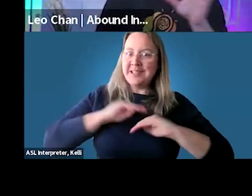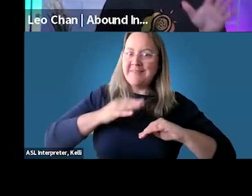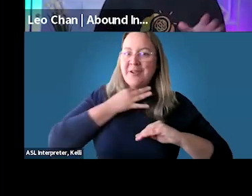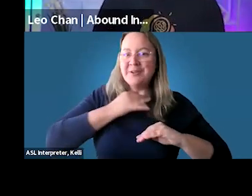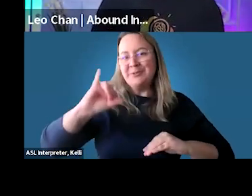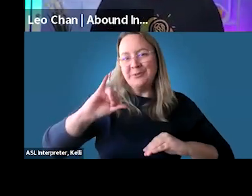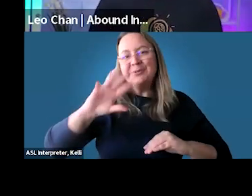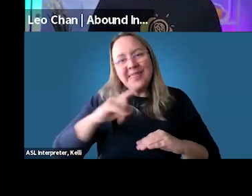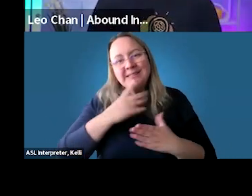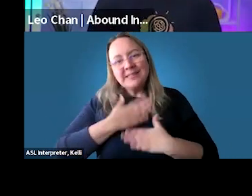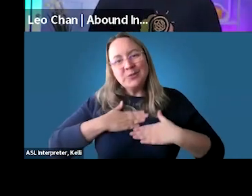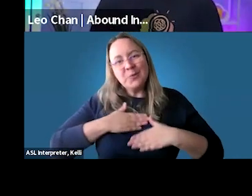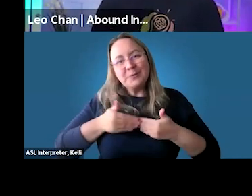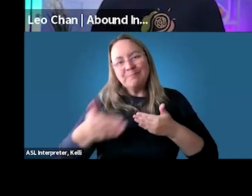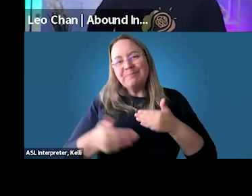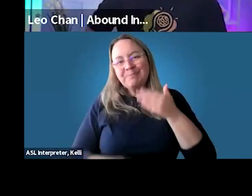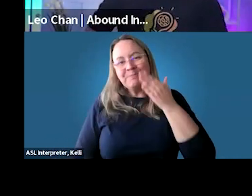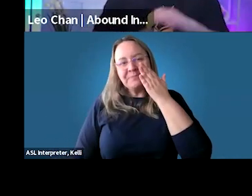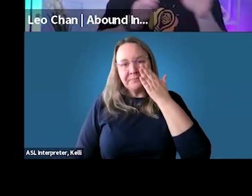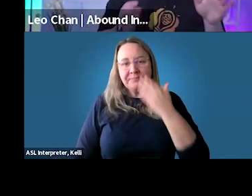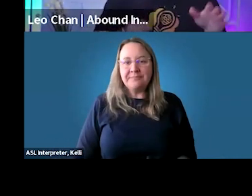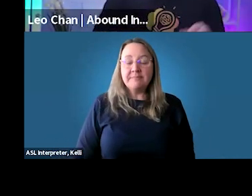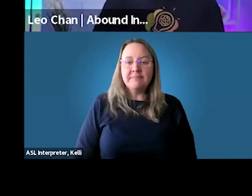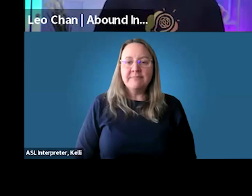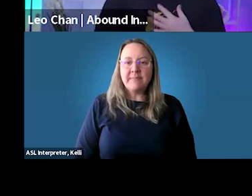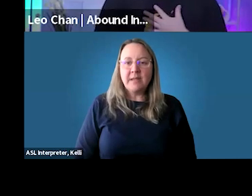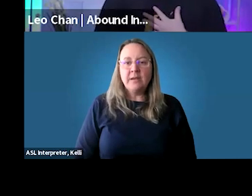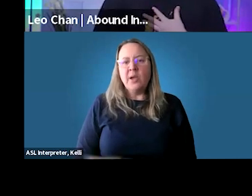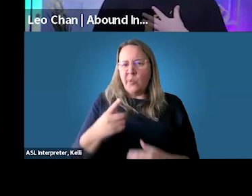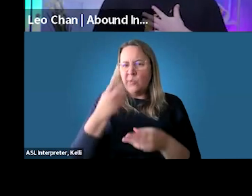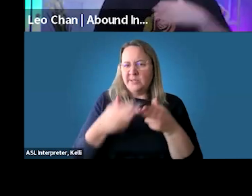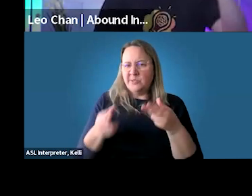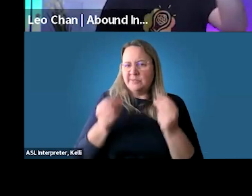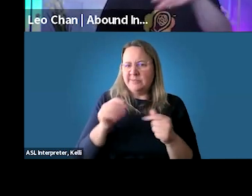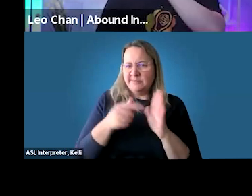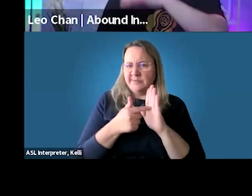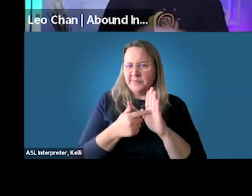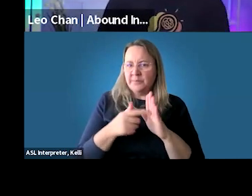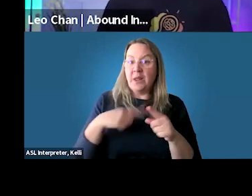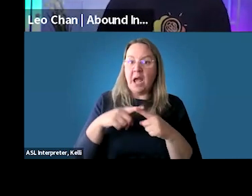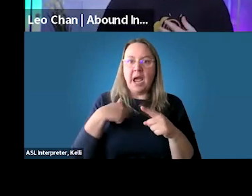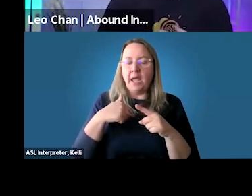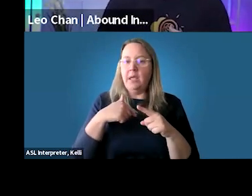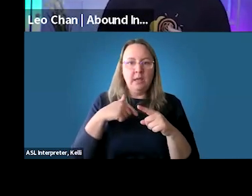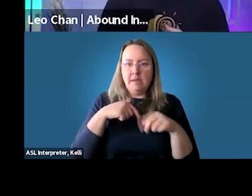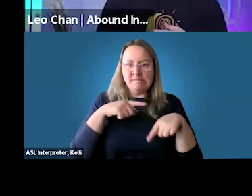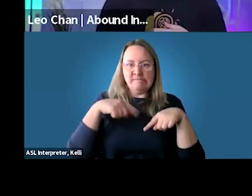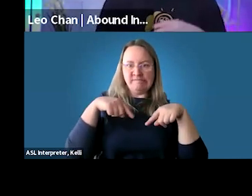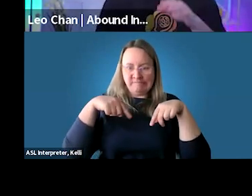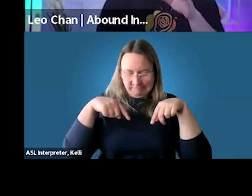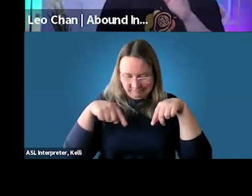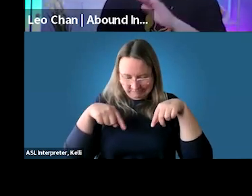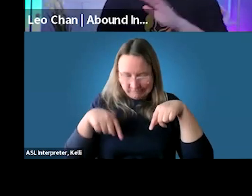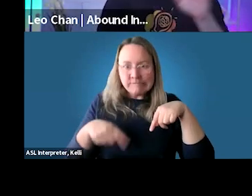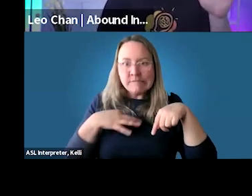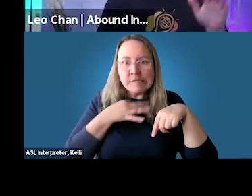curiosity. It's a very enjoyable thing. I want to share with you one quick example when I went down the rabbit hole of my curiosity.